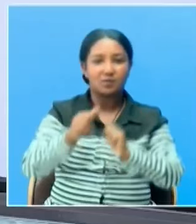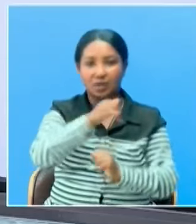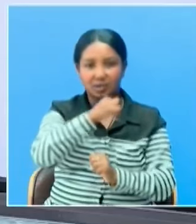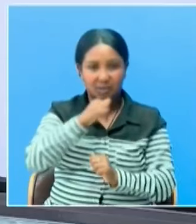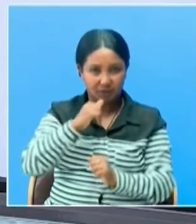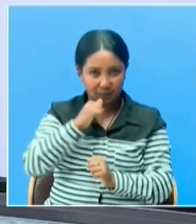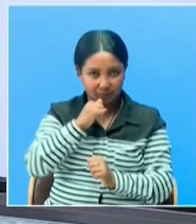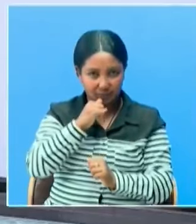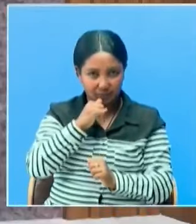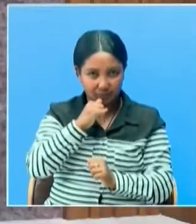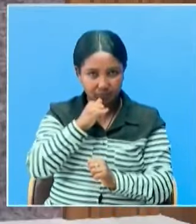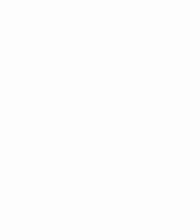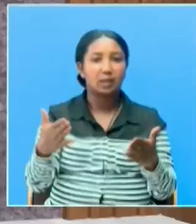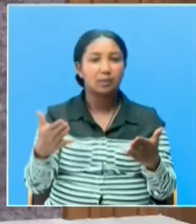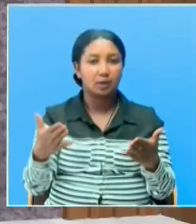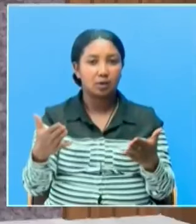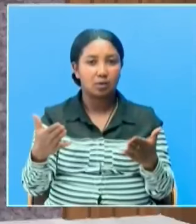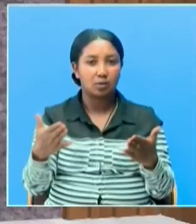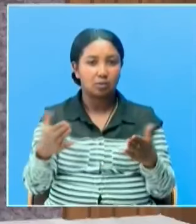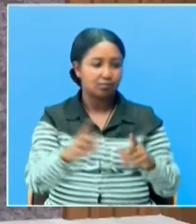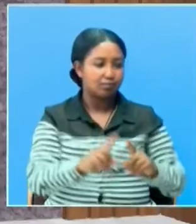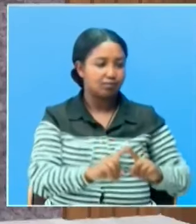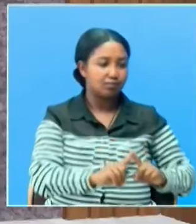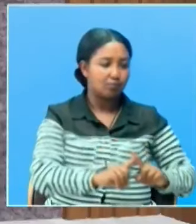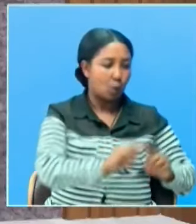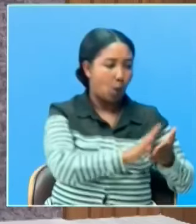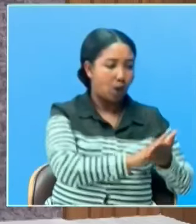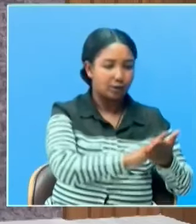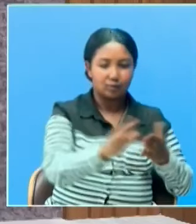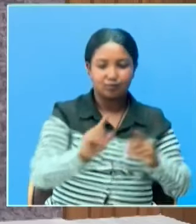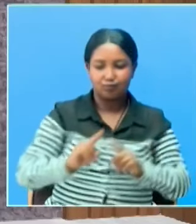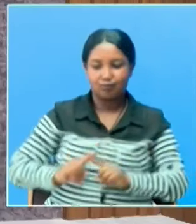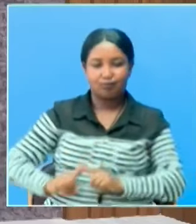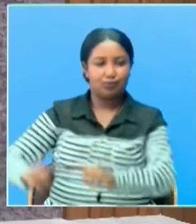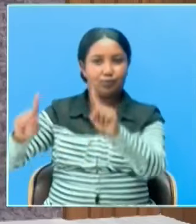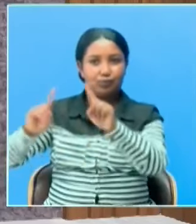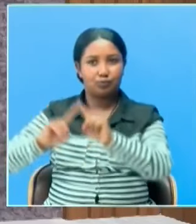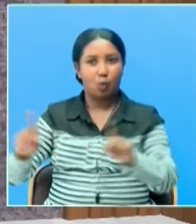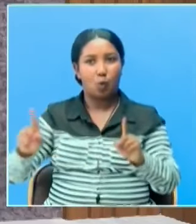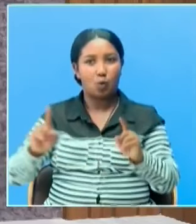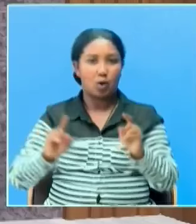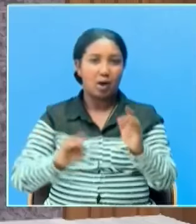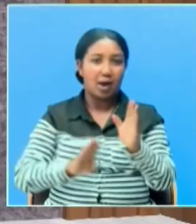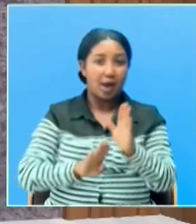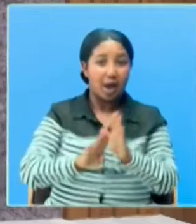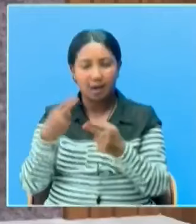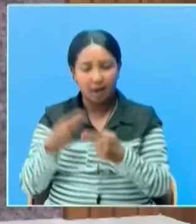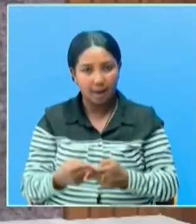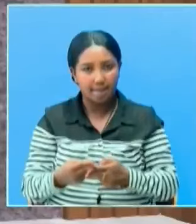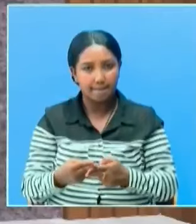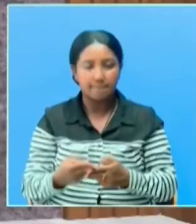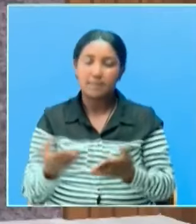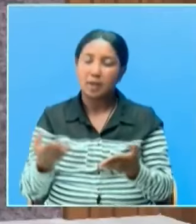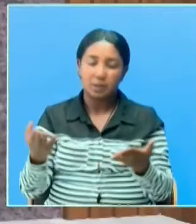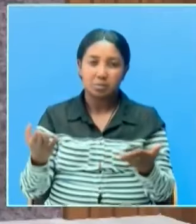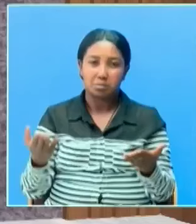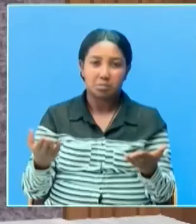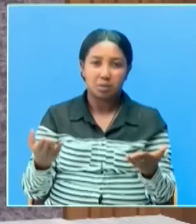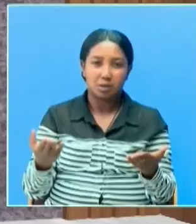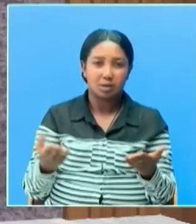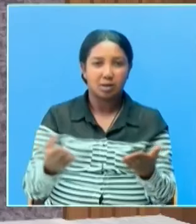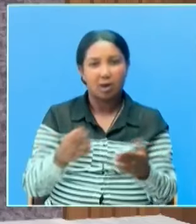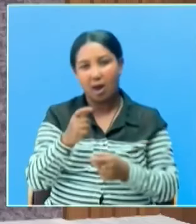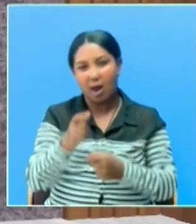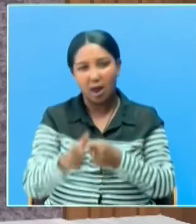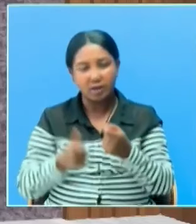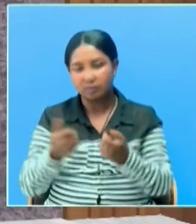if you are comparing some qualities just like their height, weight, their age,